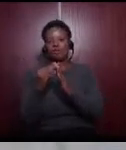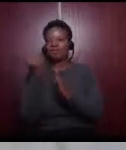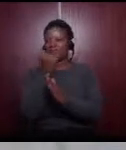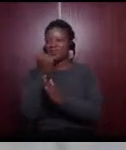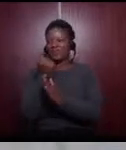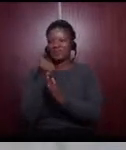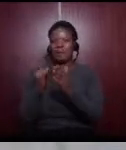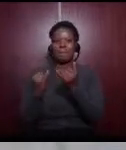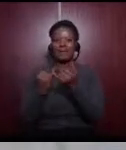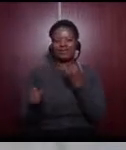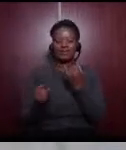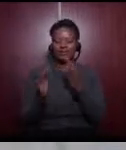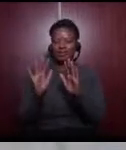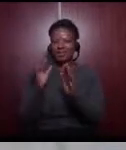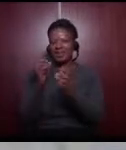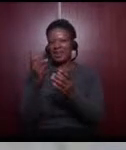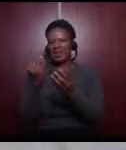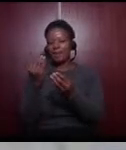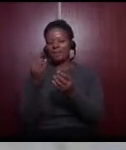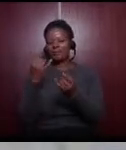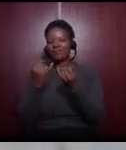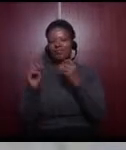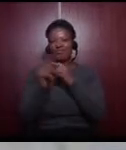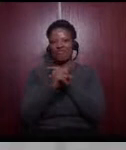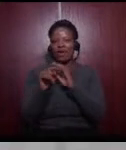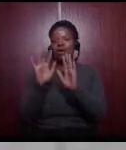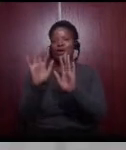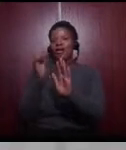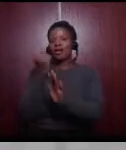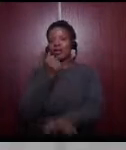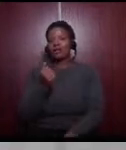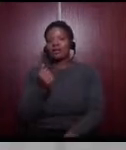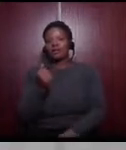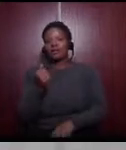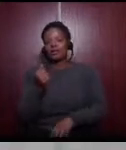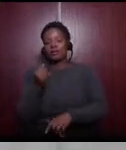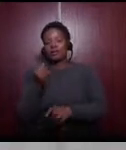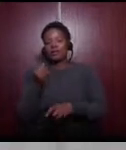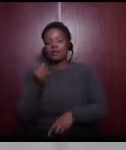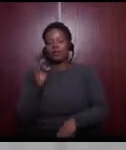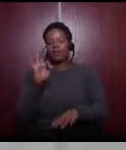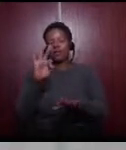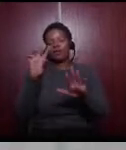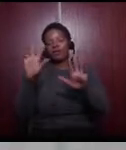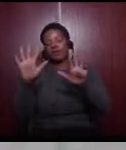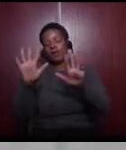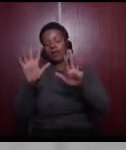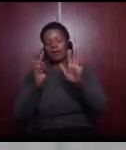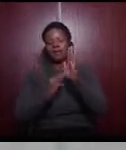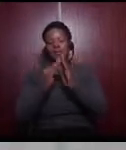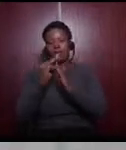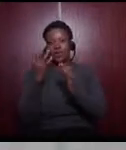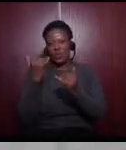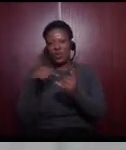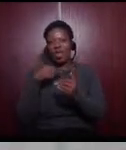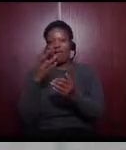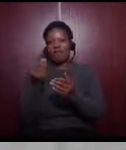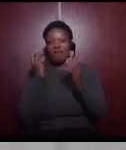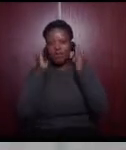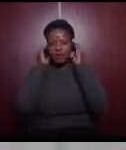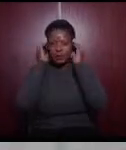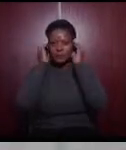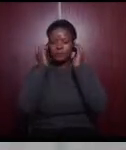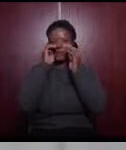So which has 39 million. So manje into esizama ukuyenza ukuthi ngoba lezi imali